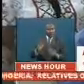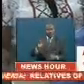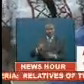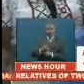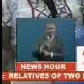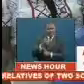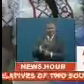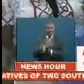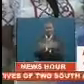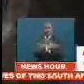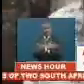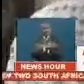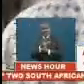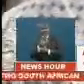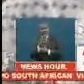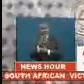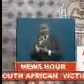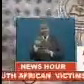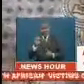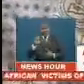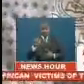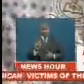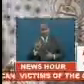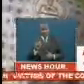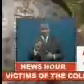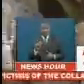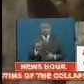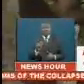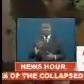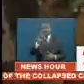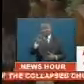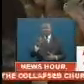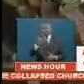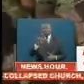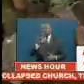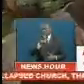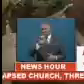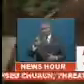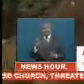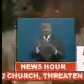observed on Sunday, 5th October 2014, at the Jubilee Park in Cape Coast.